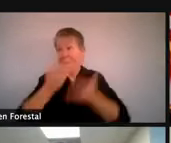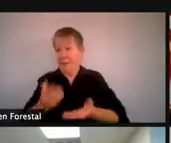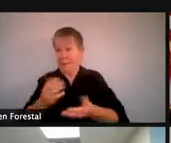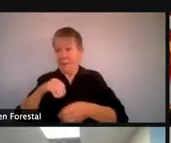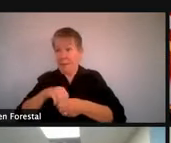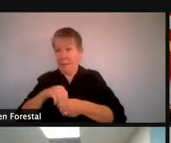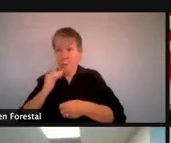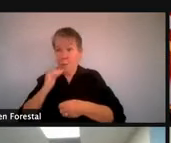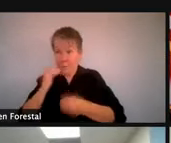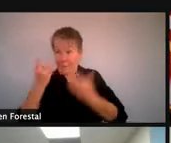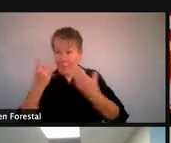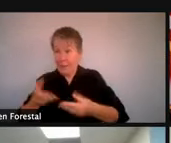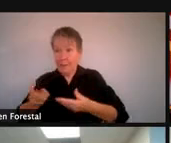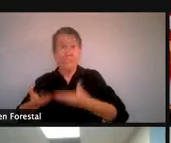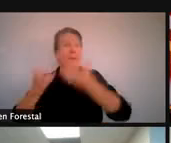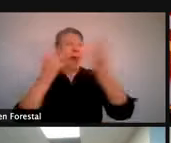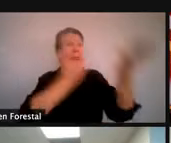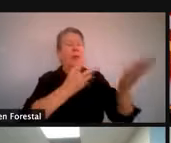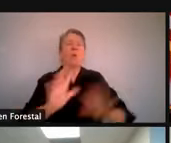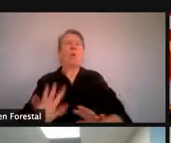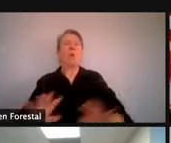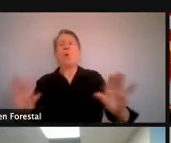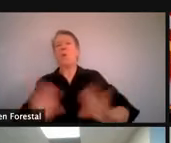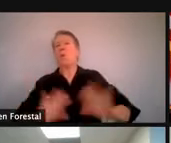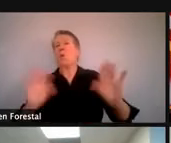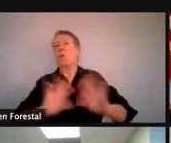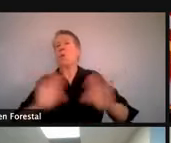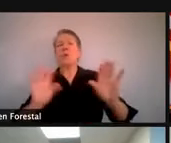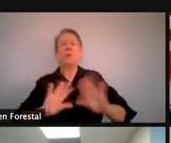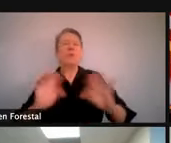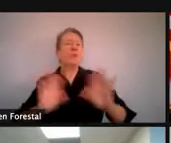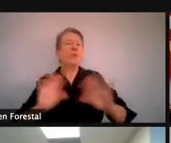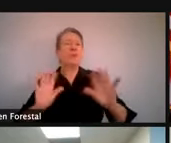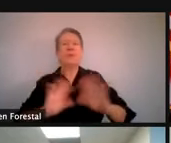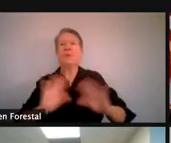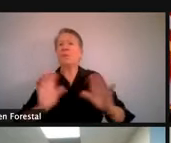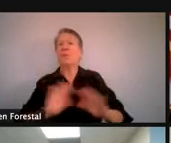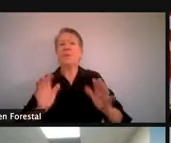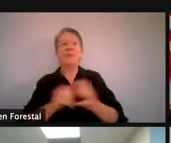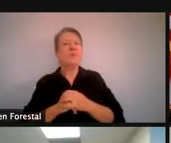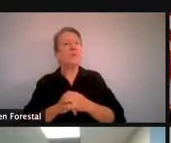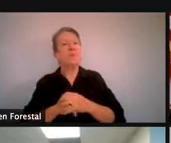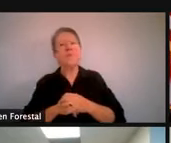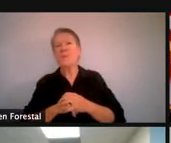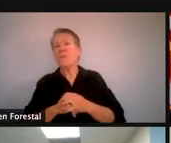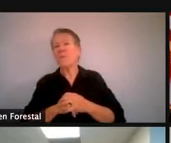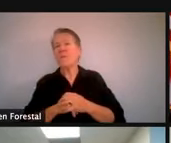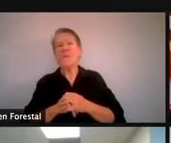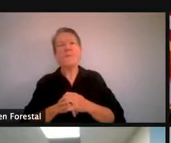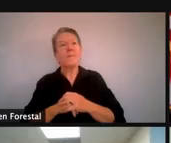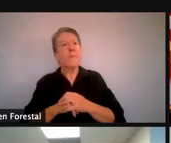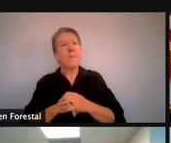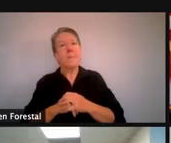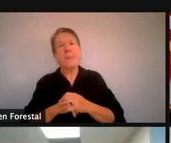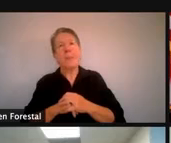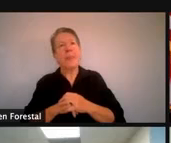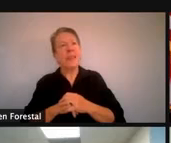people who just spread lies, Judy was unequivocal about cohorting, meaning separating patients